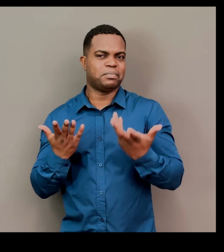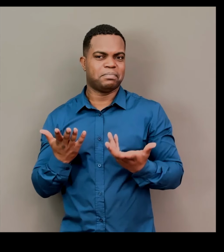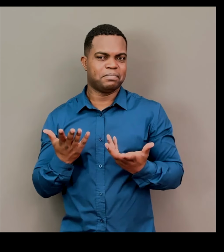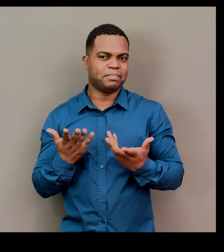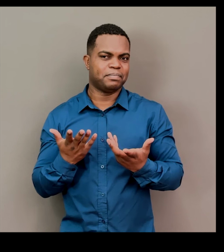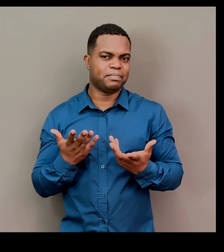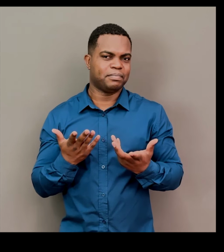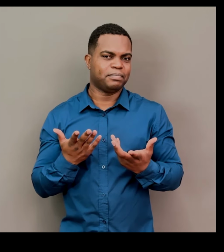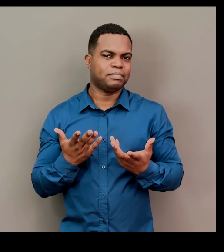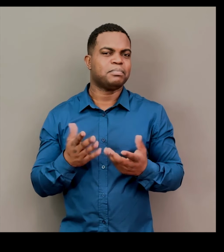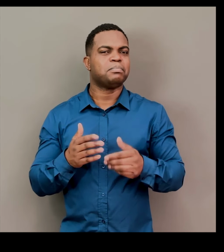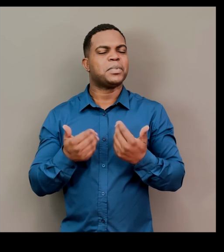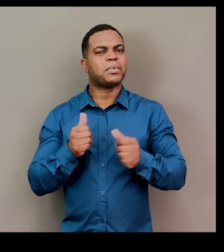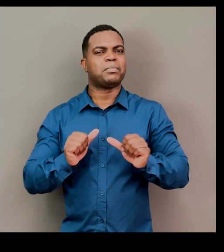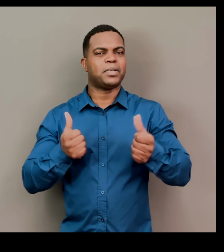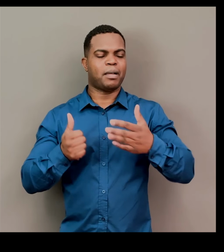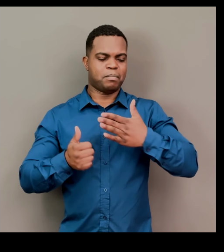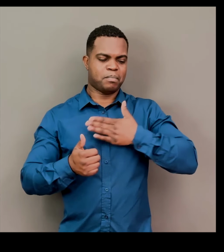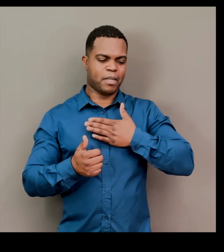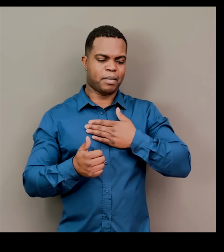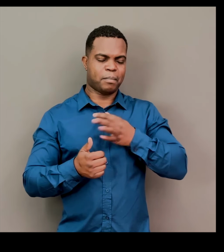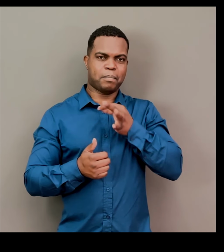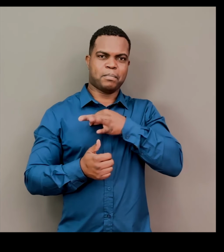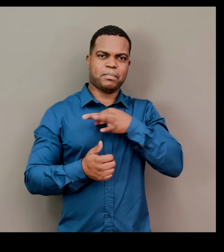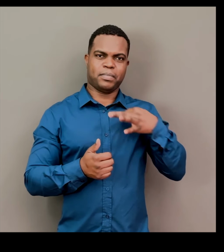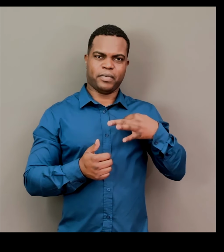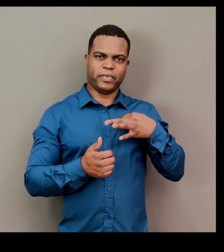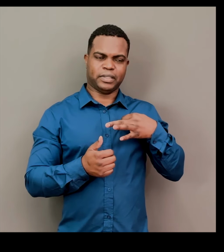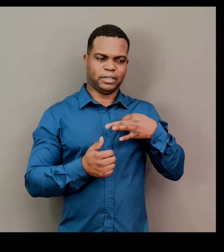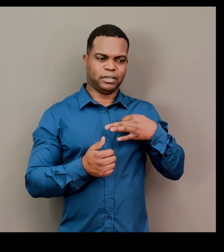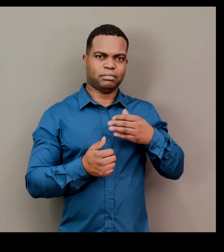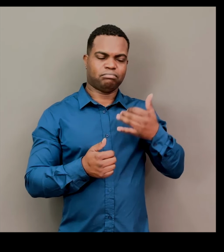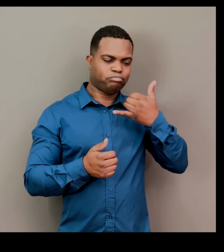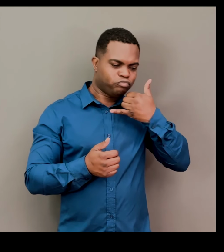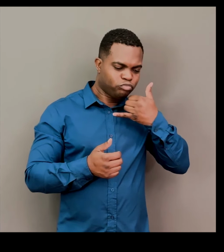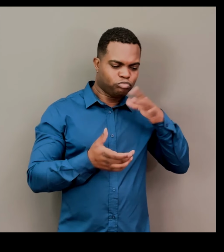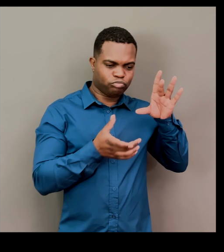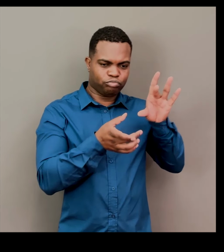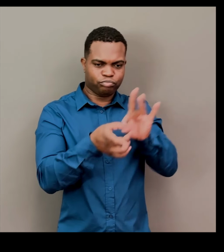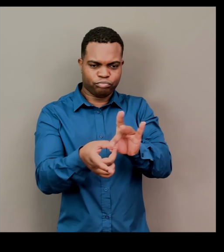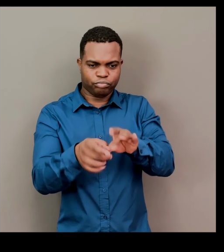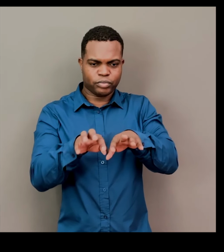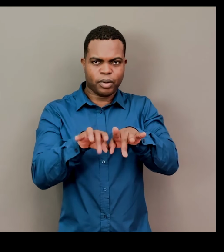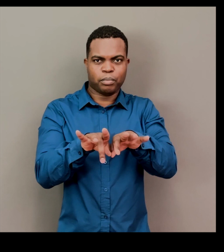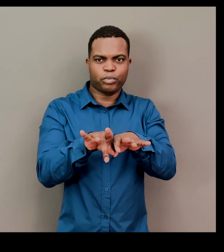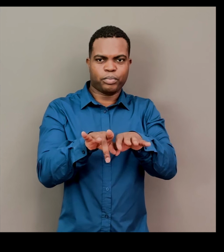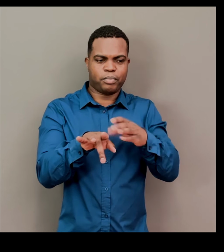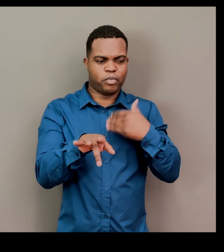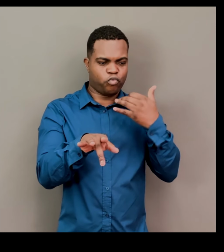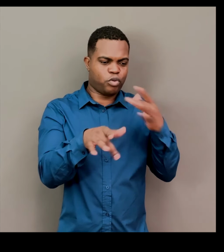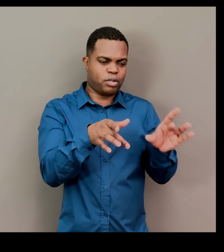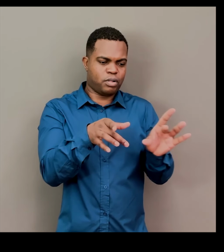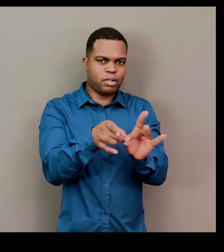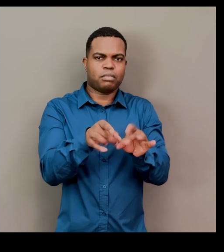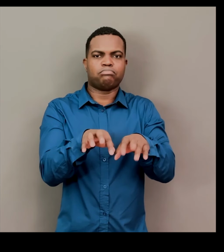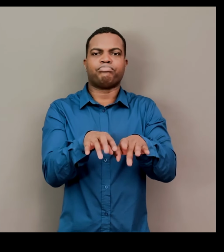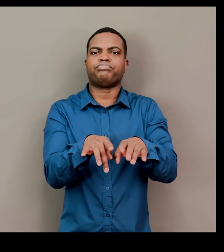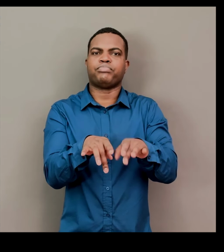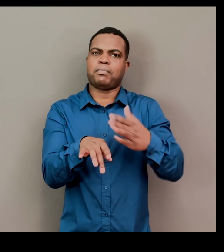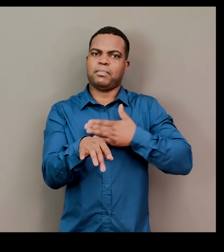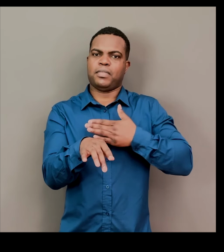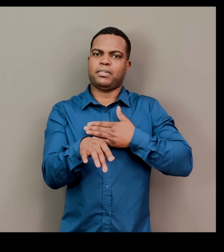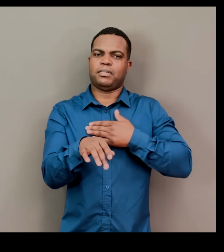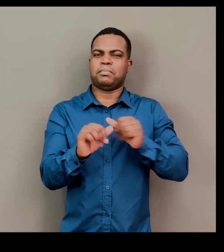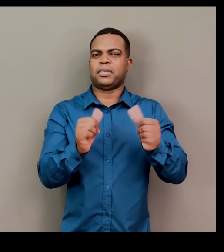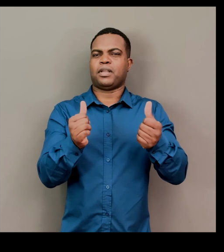A better option is to use a private hotspot from your phone. If you must use Wi-Fi, consider a VPN, which